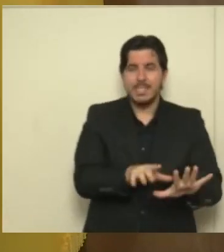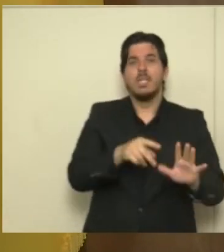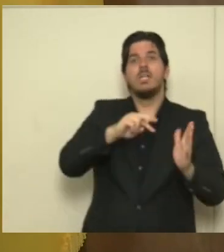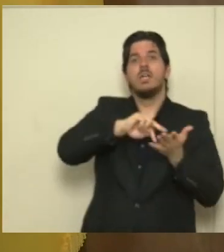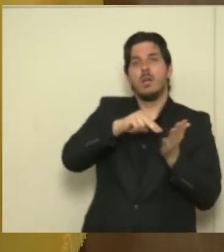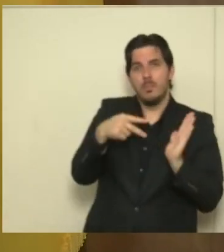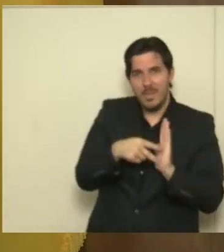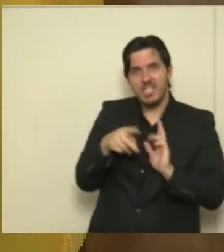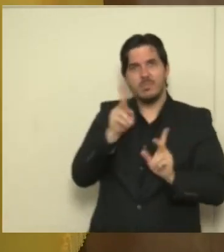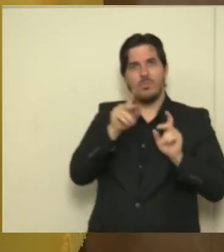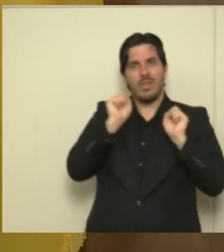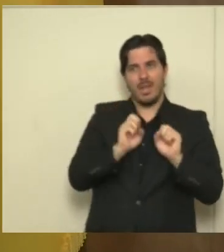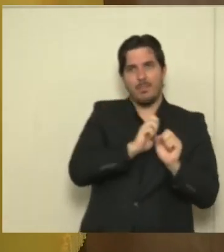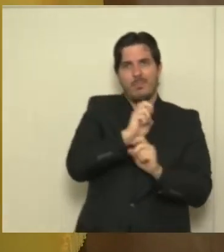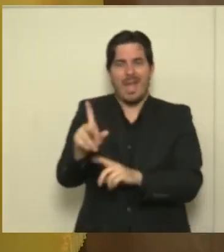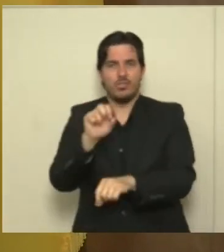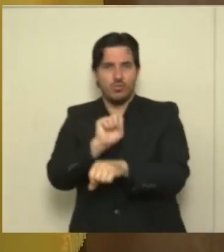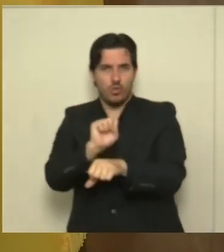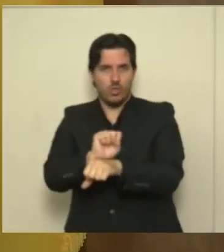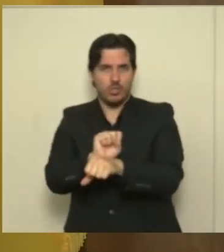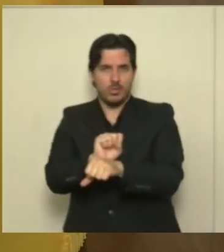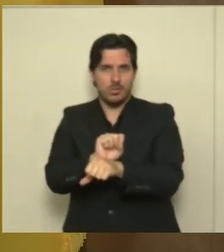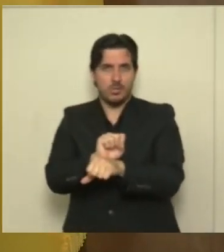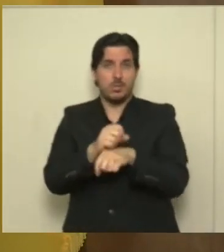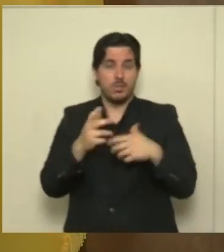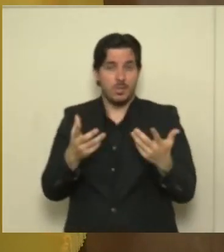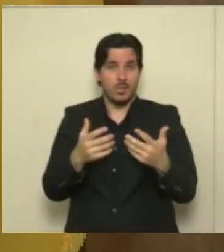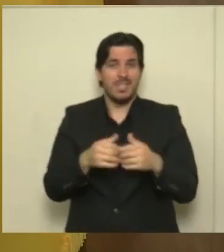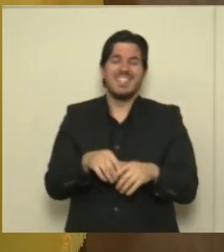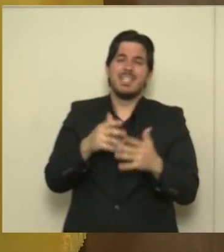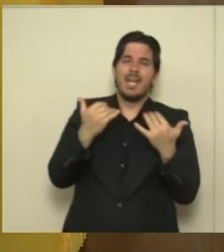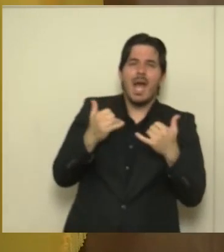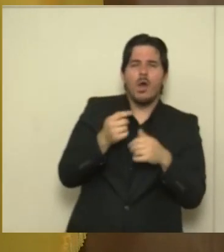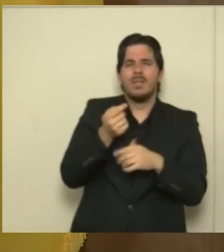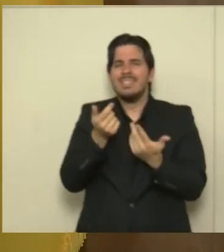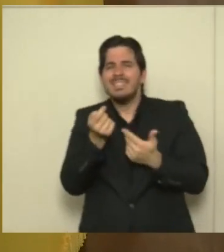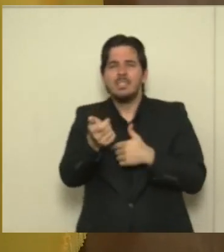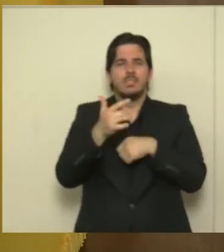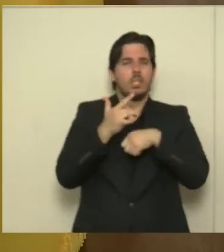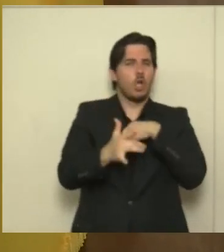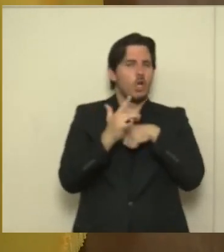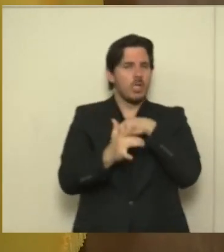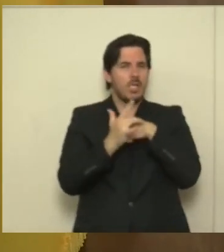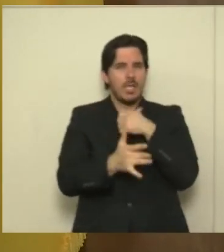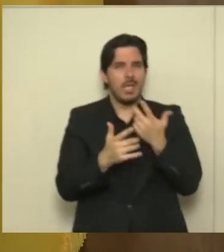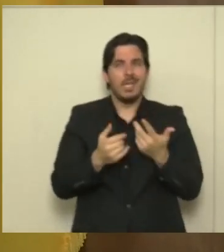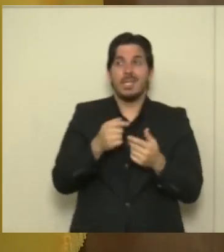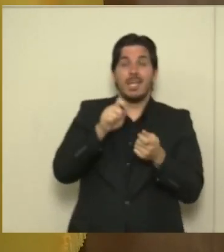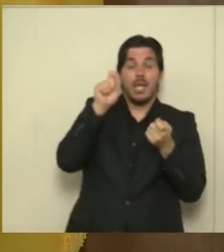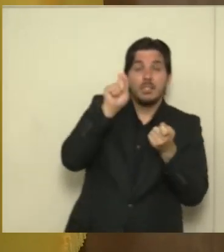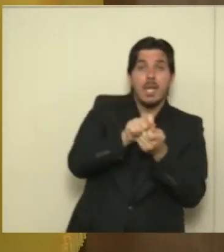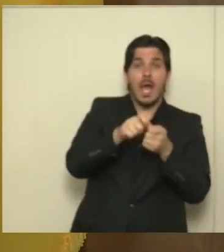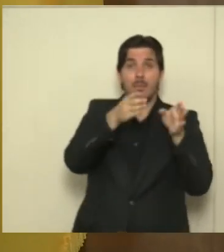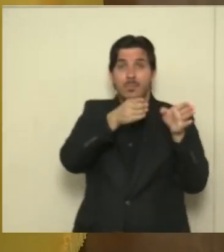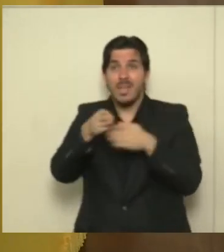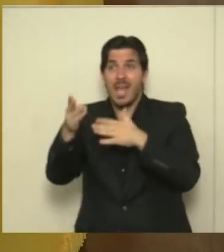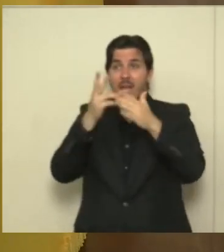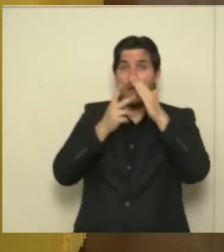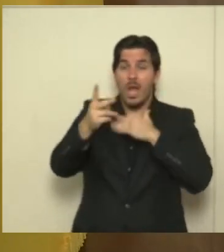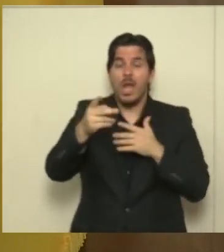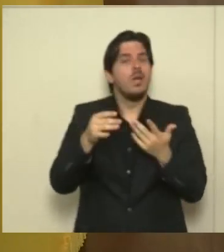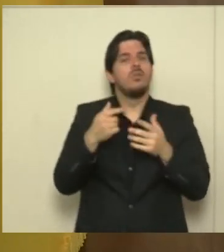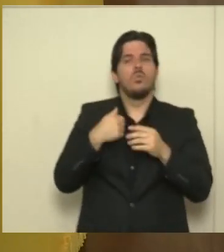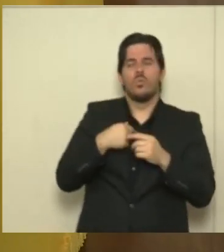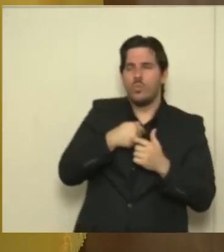to return to work. It's premature to talk about exactly what the plan is going to be, right? We're still working with Congress on